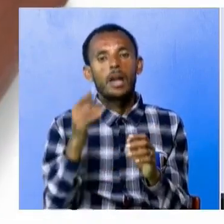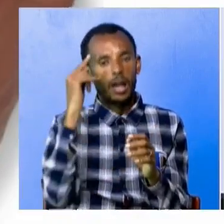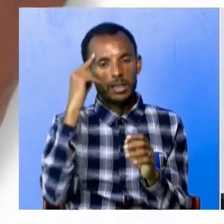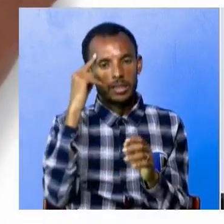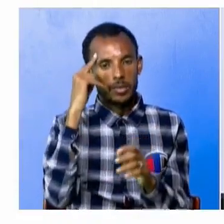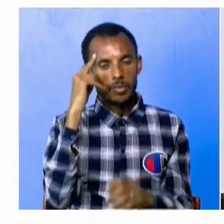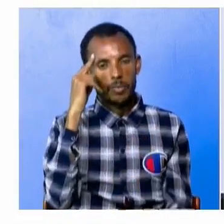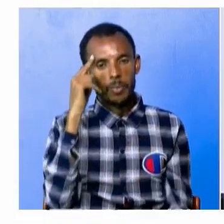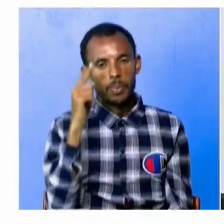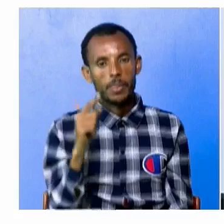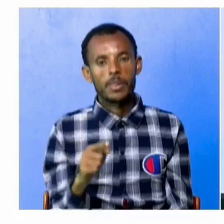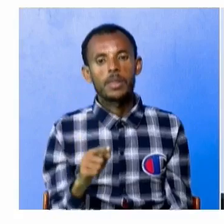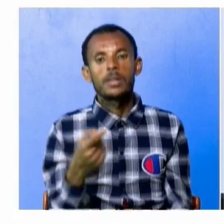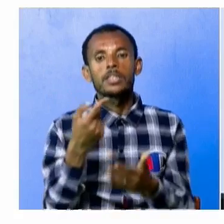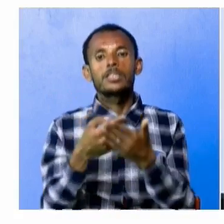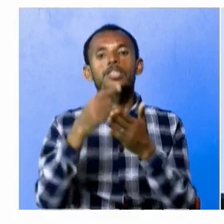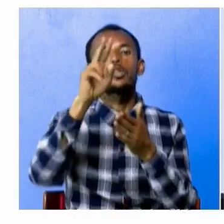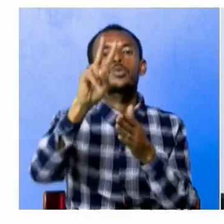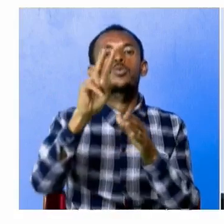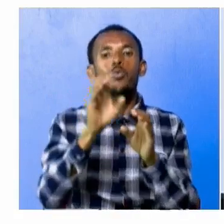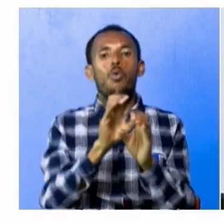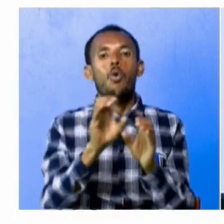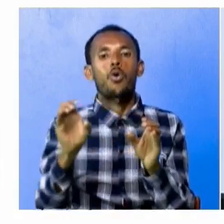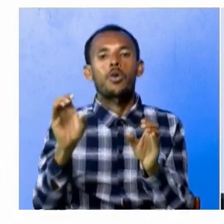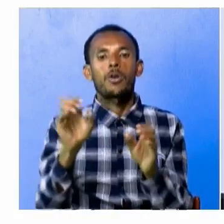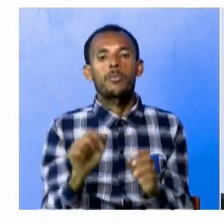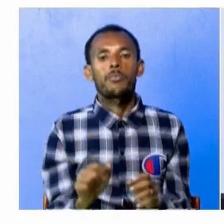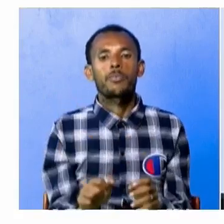Assume these two chords